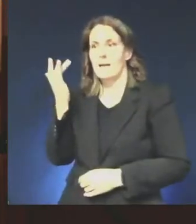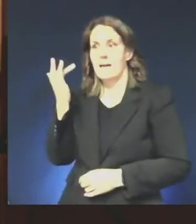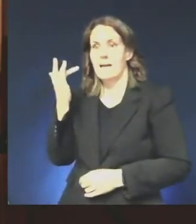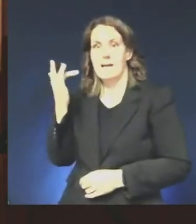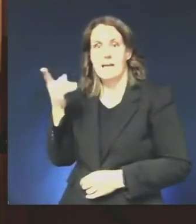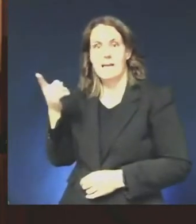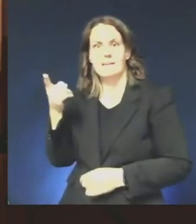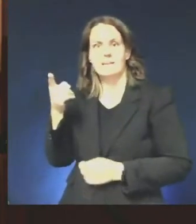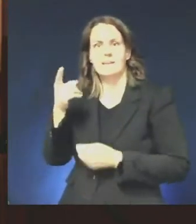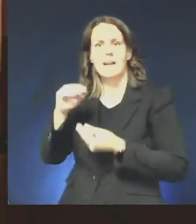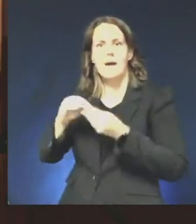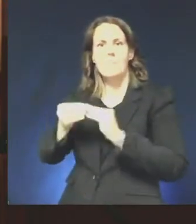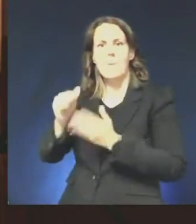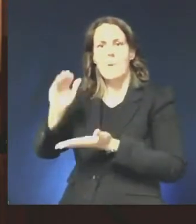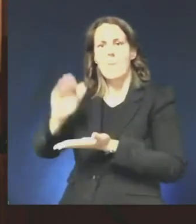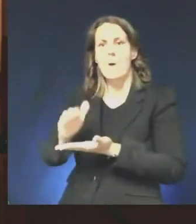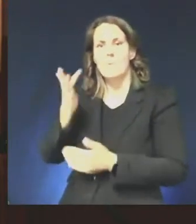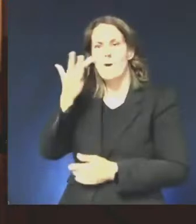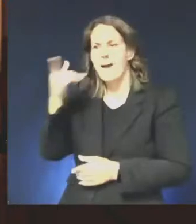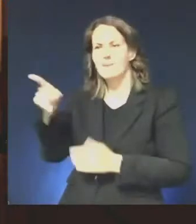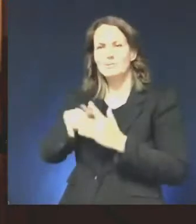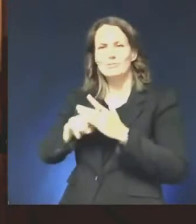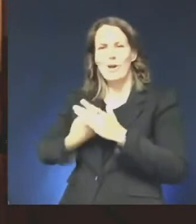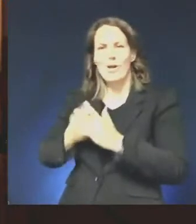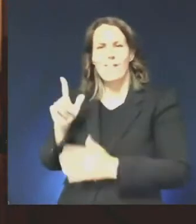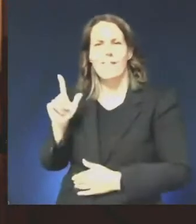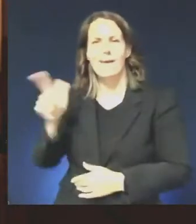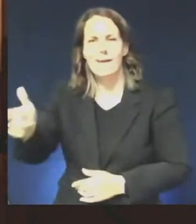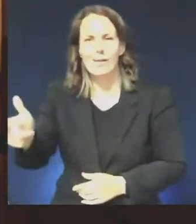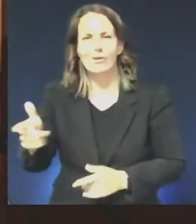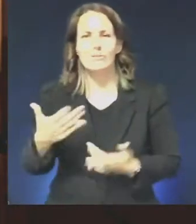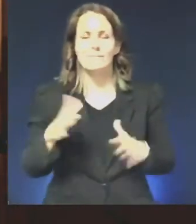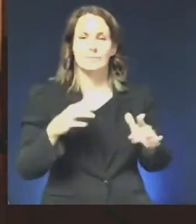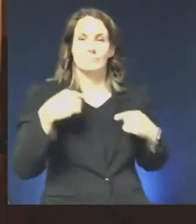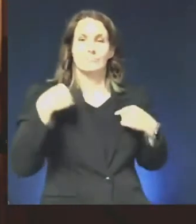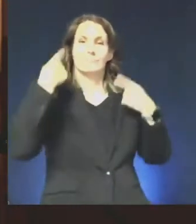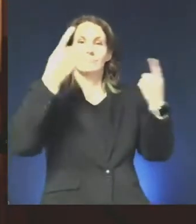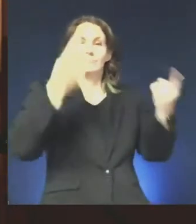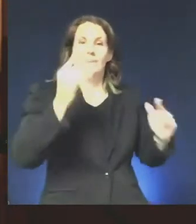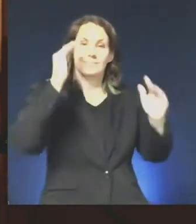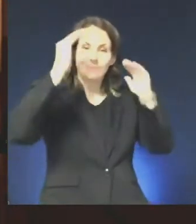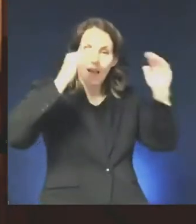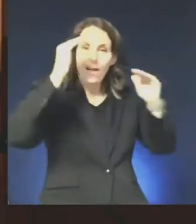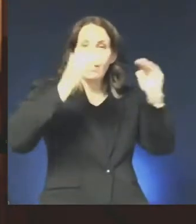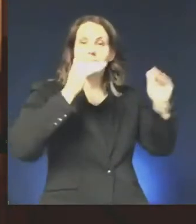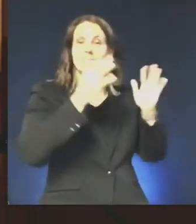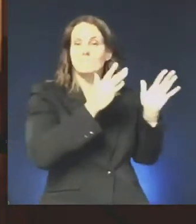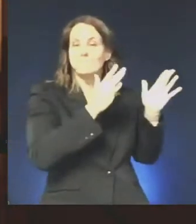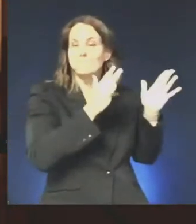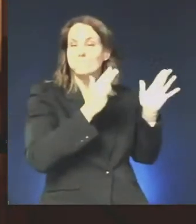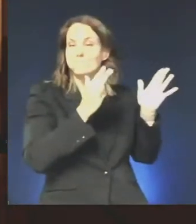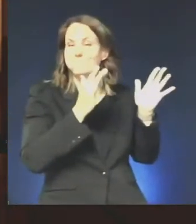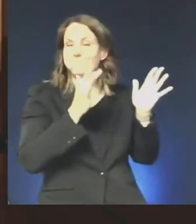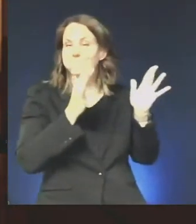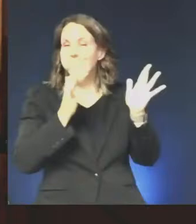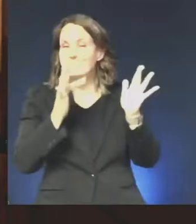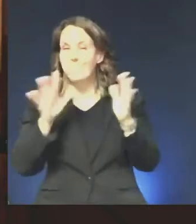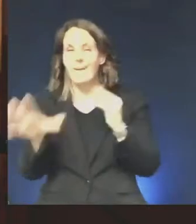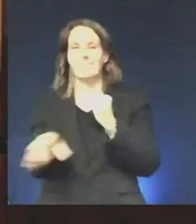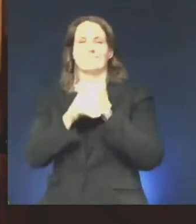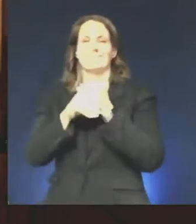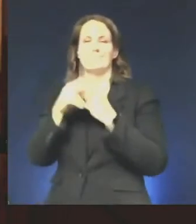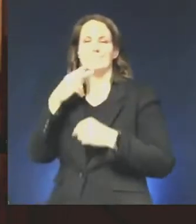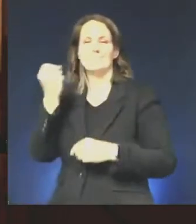February, March. And parents are still learning more about this vaccine and may have